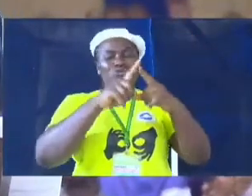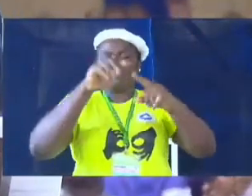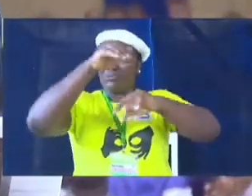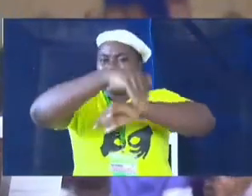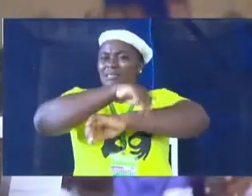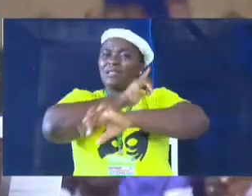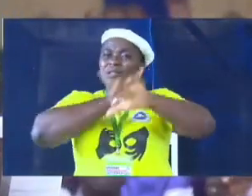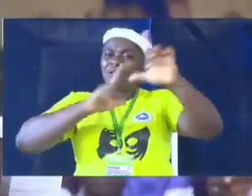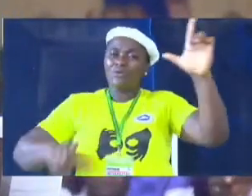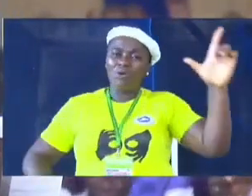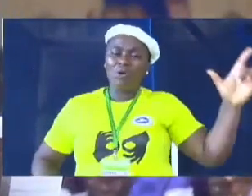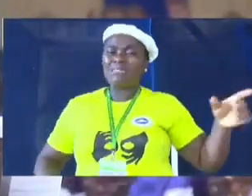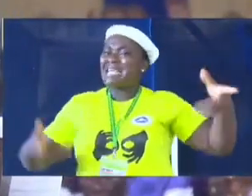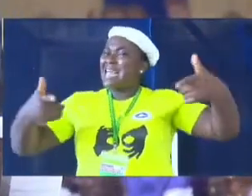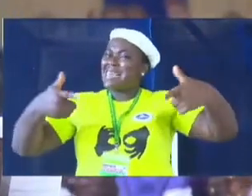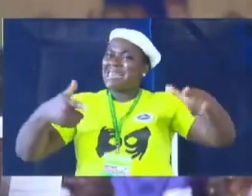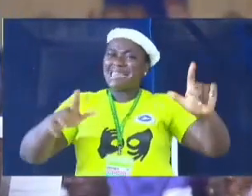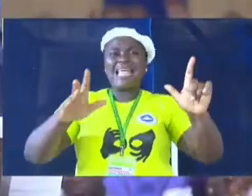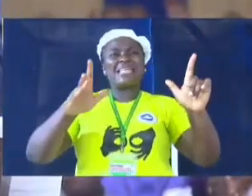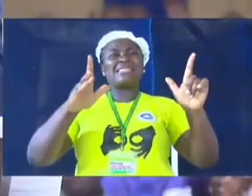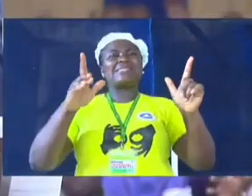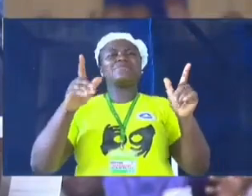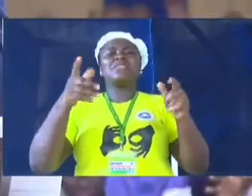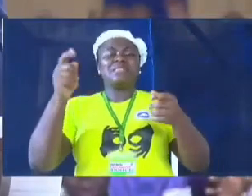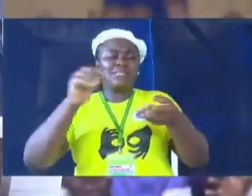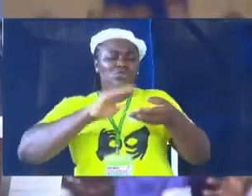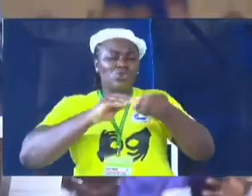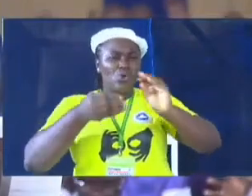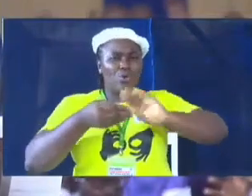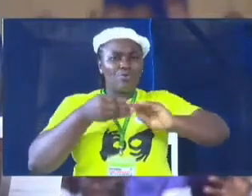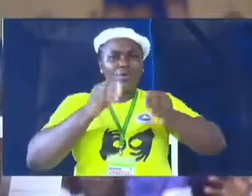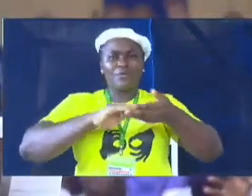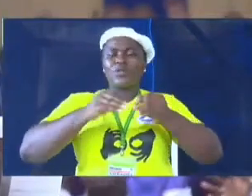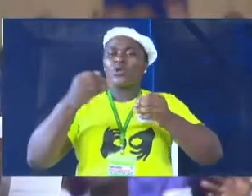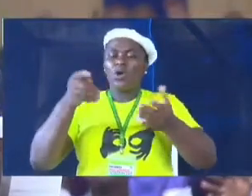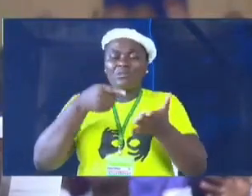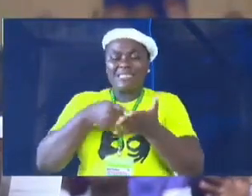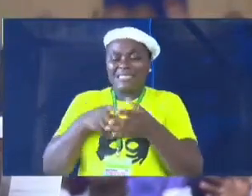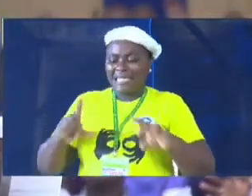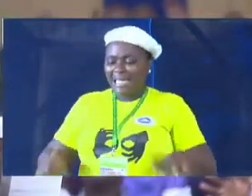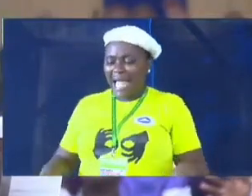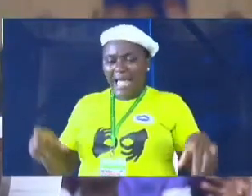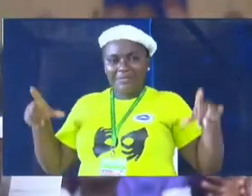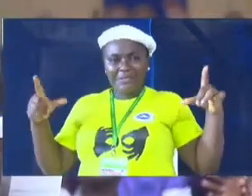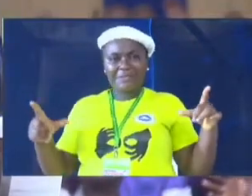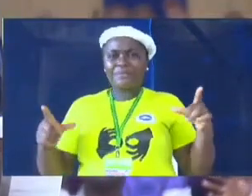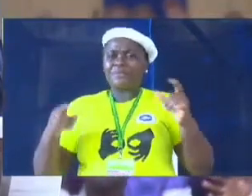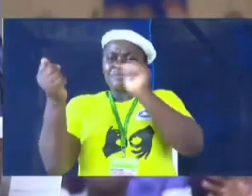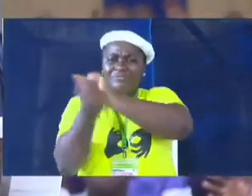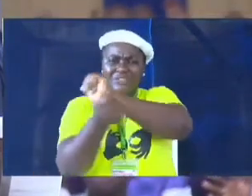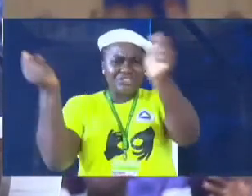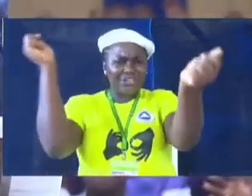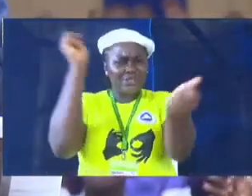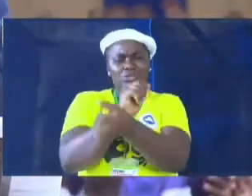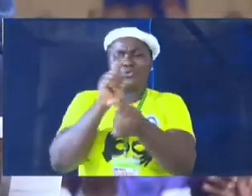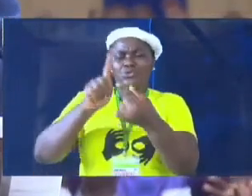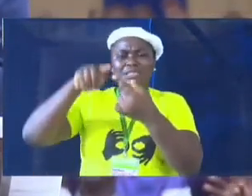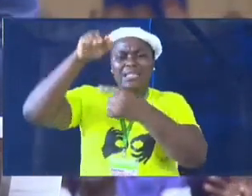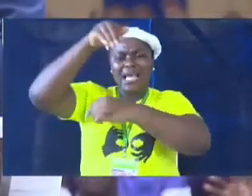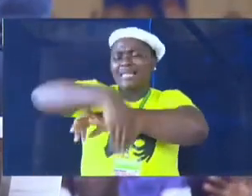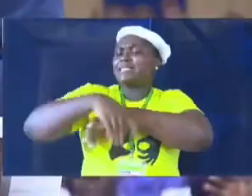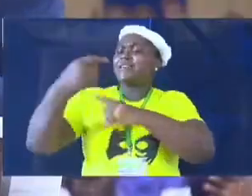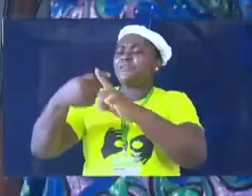Lord, let the story of these lives change tonight.